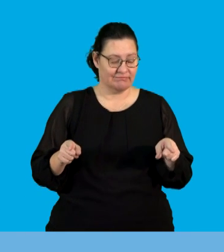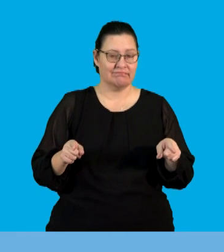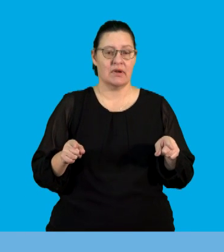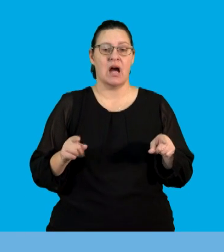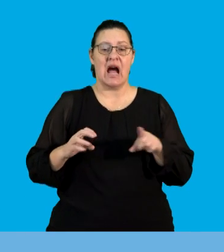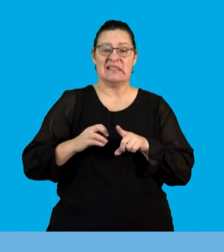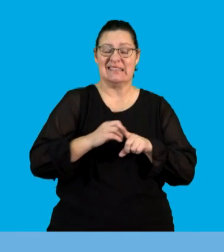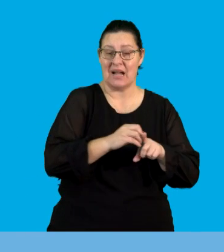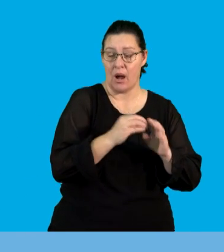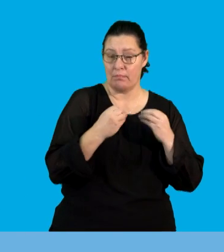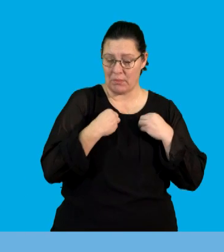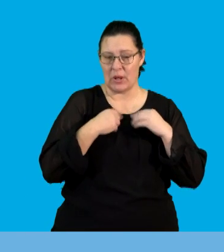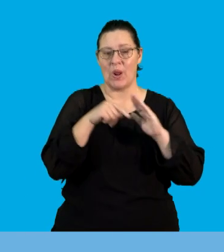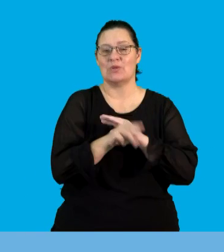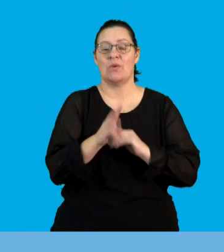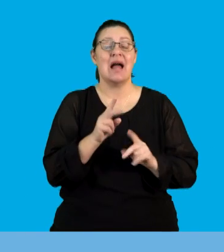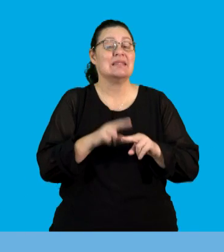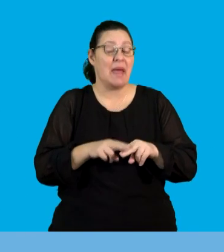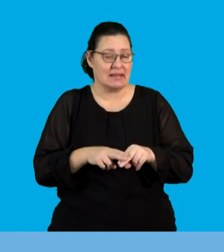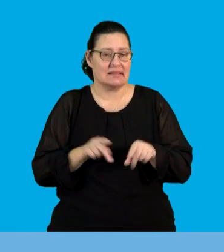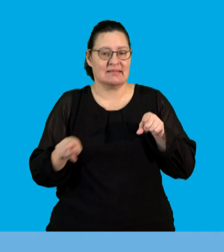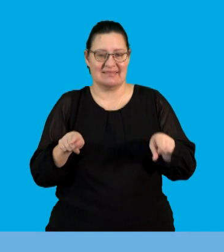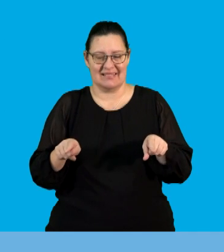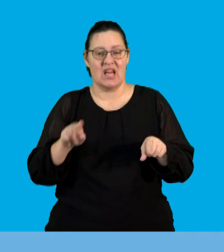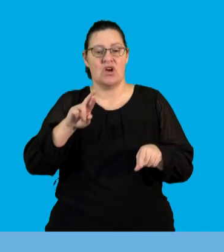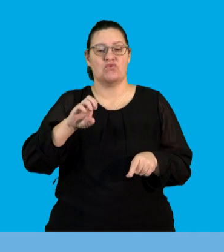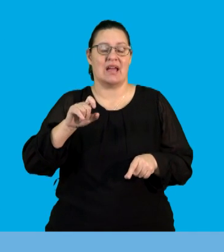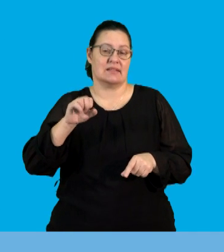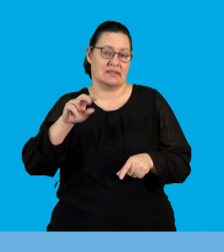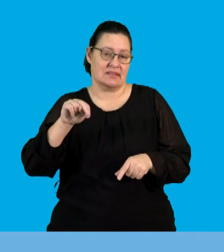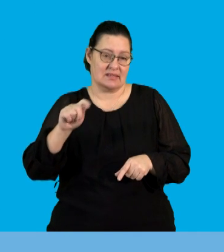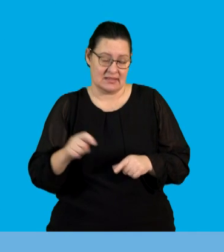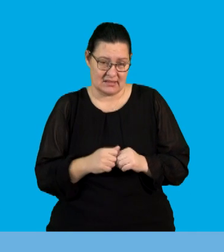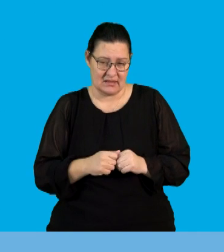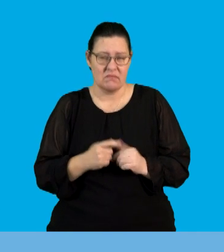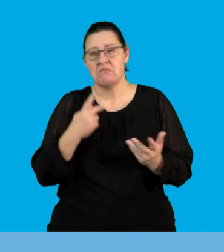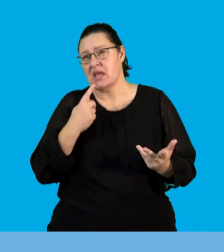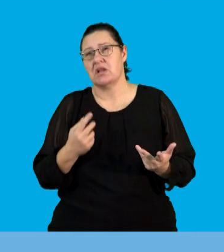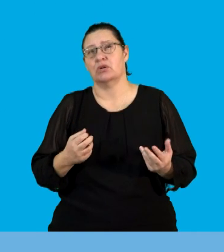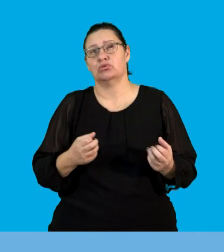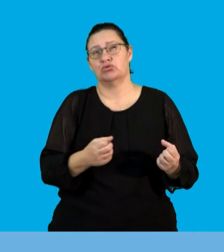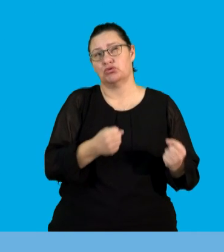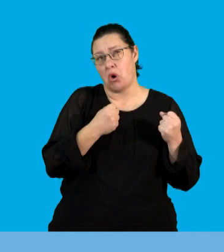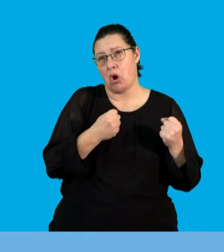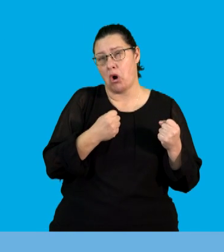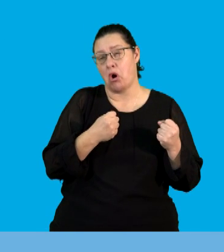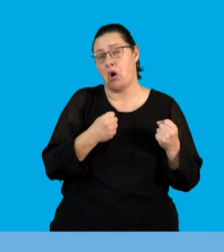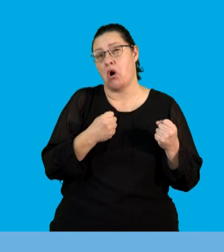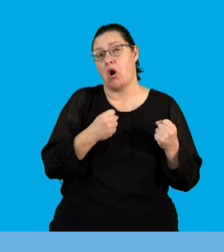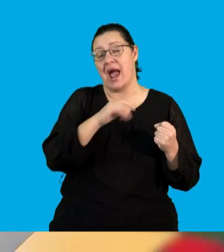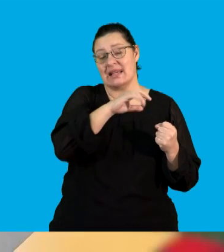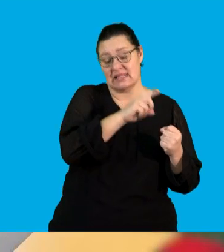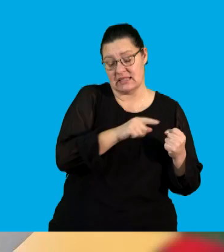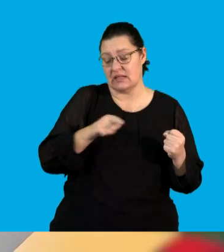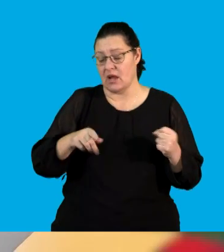their corrosive properties depending on the strength of the reactant. Should we now react a strong acid and a weak